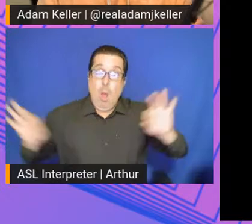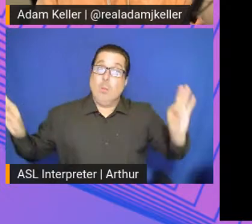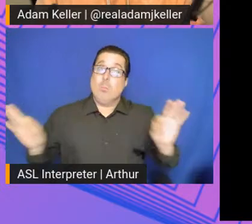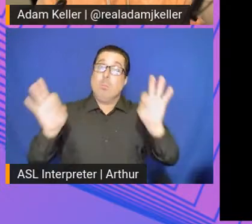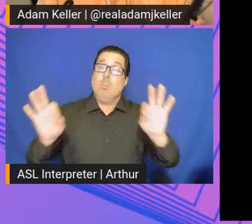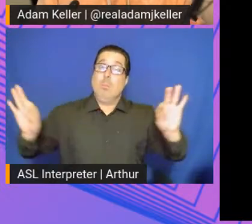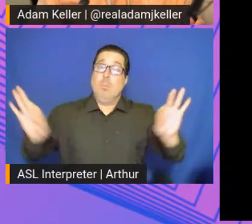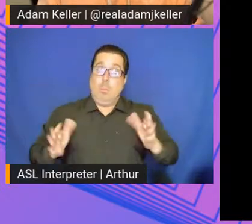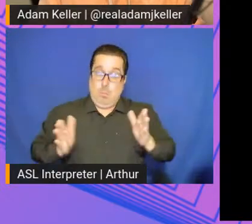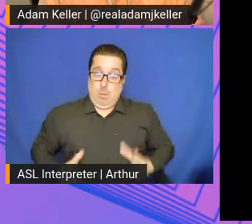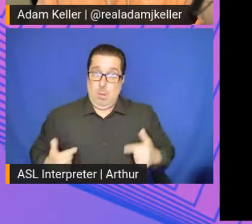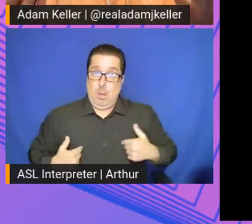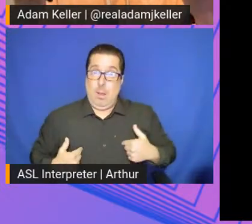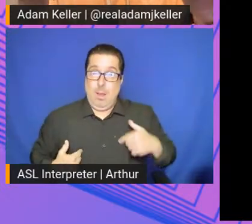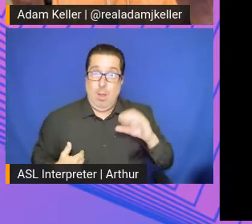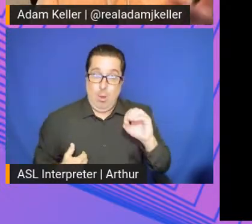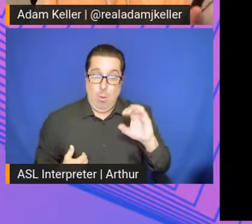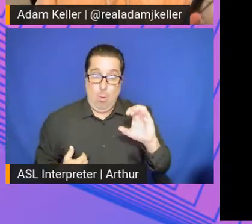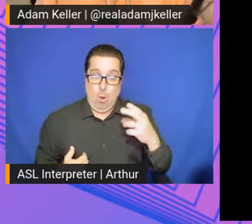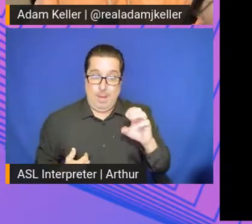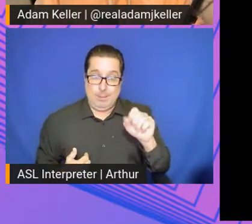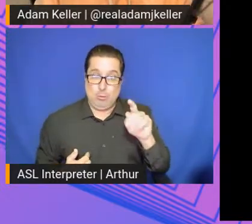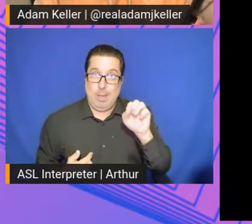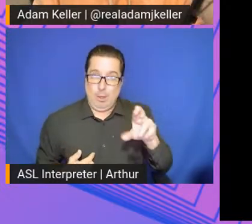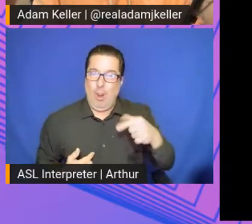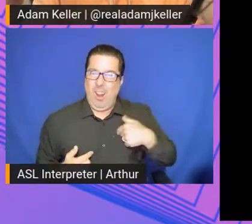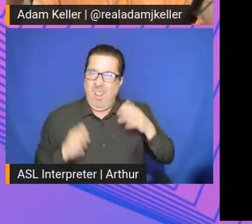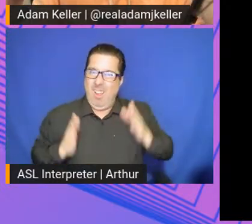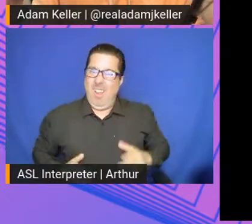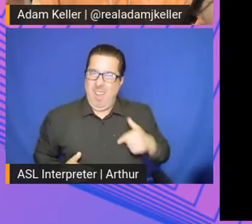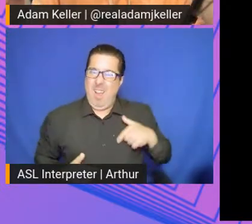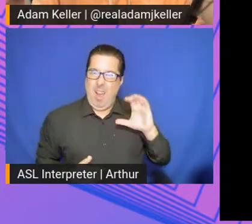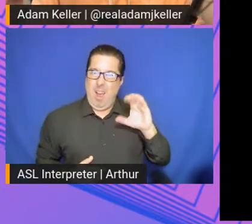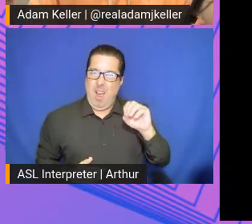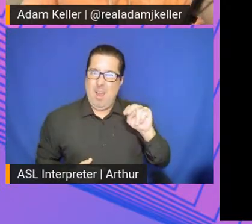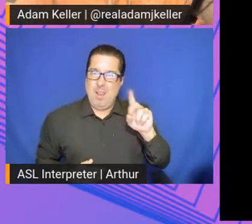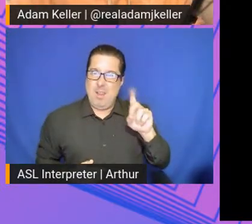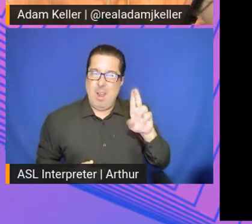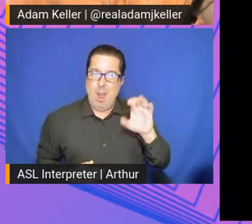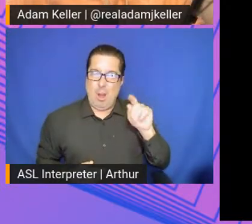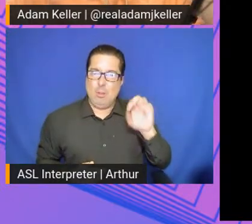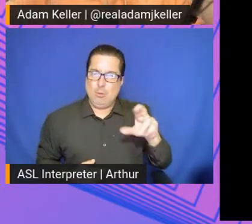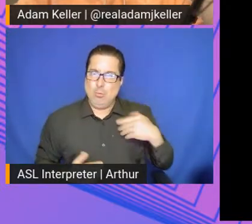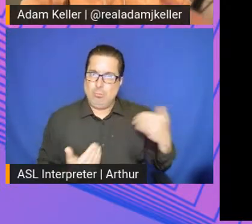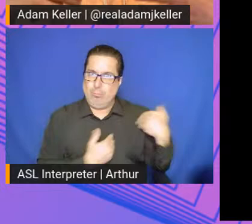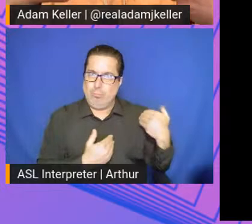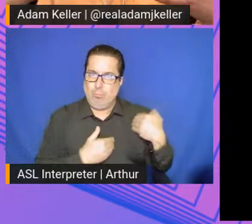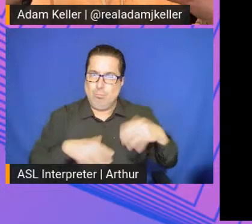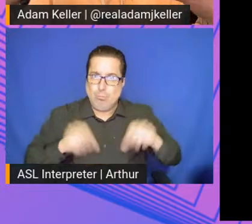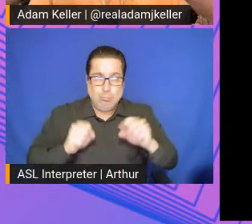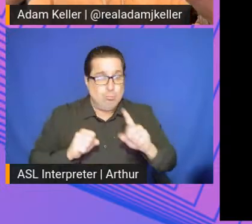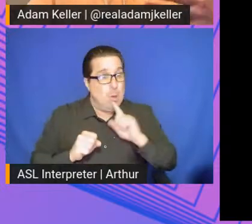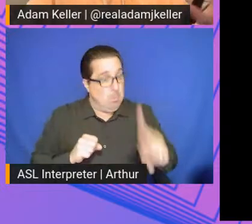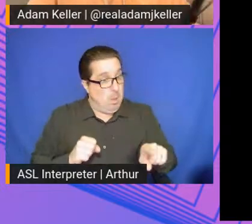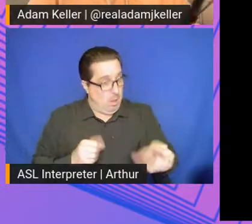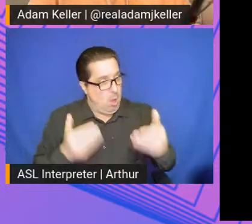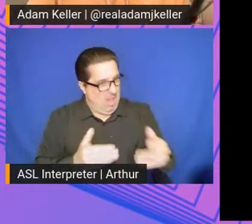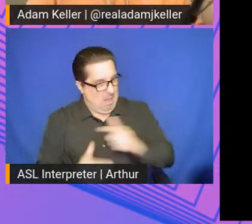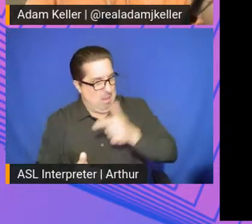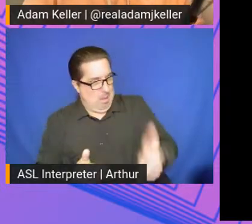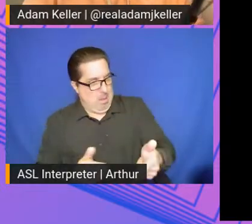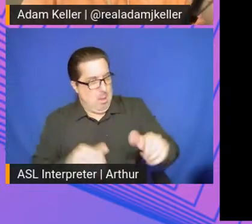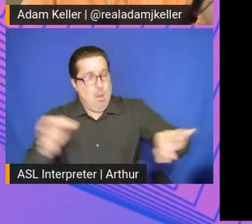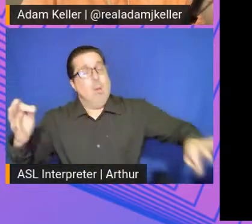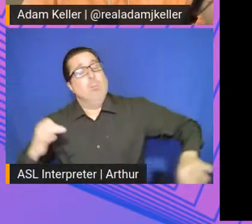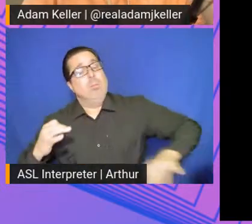time and that people come, certain instruments come in when they're supposed to and then leave when they're supposed to. So it's very similar with